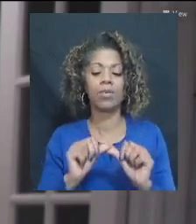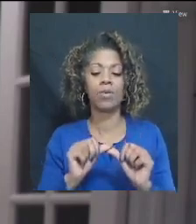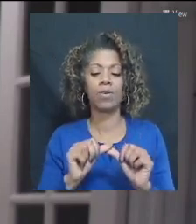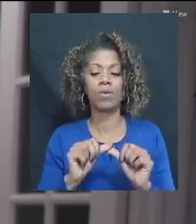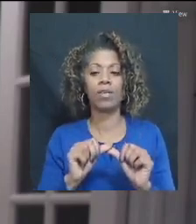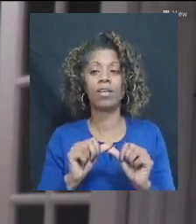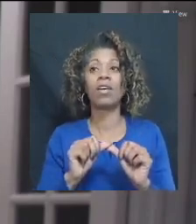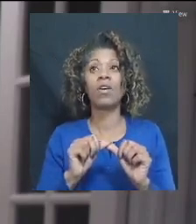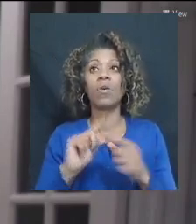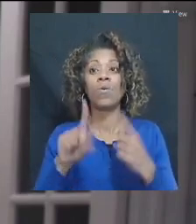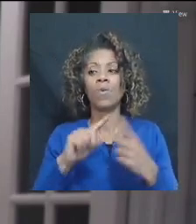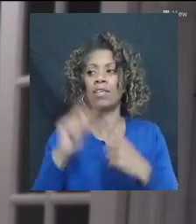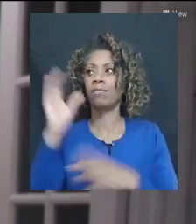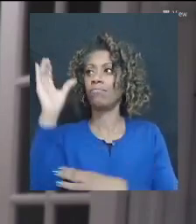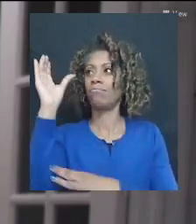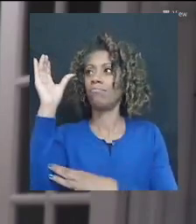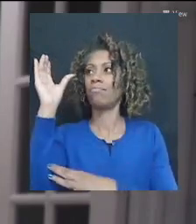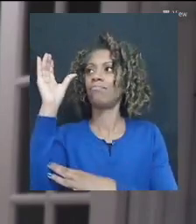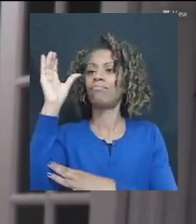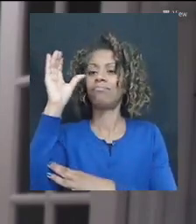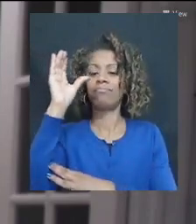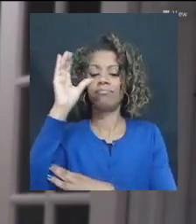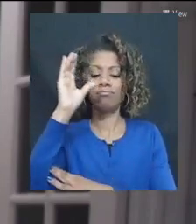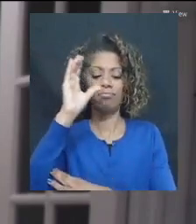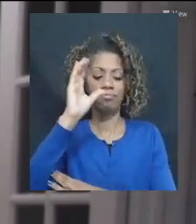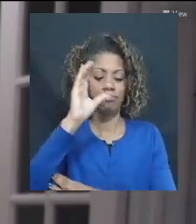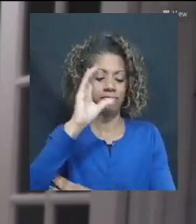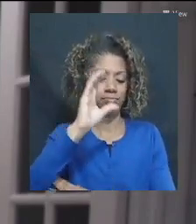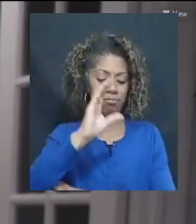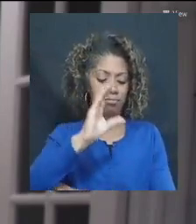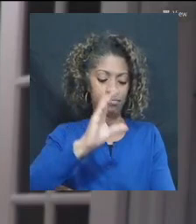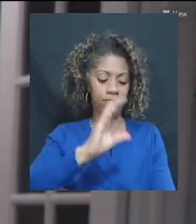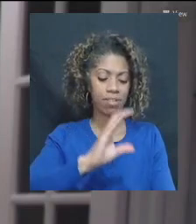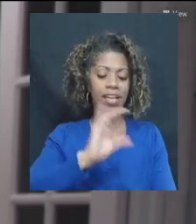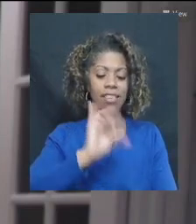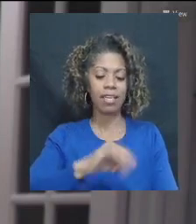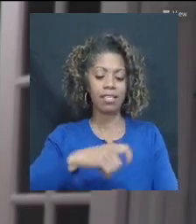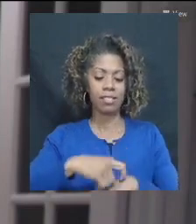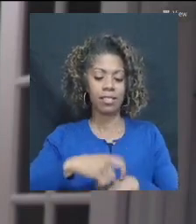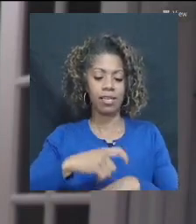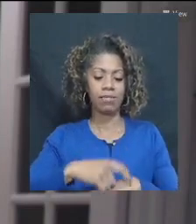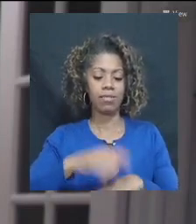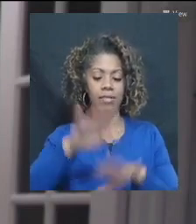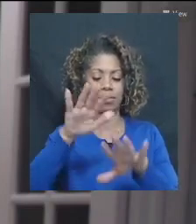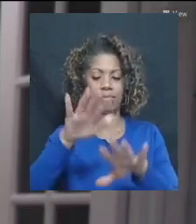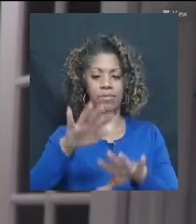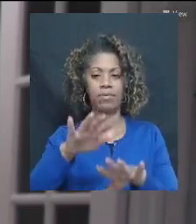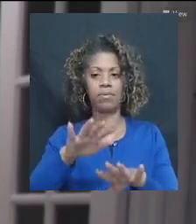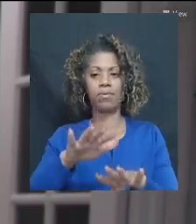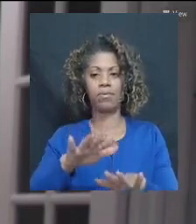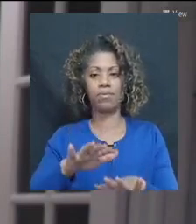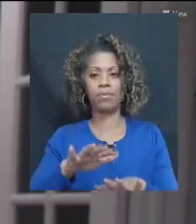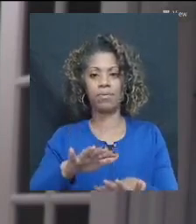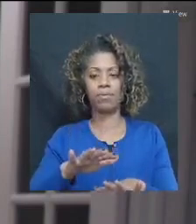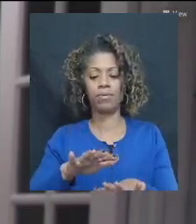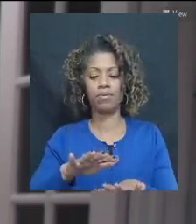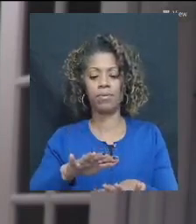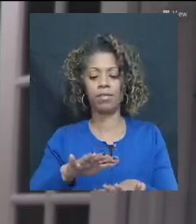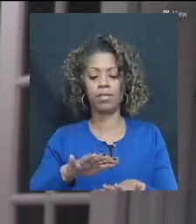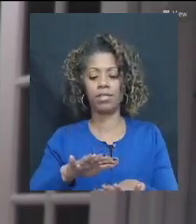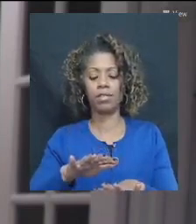find solitude, time to take in breath and pray. Even in darkness, you can be